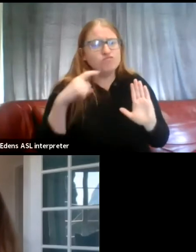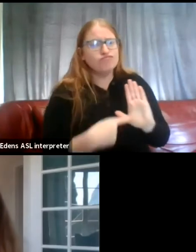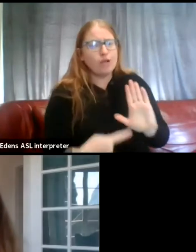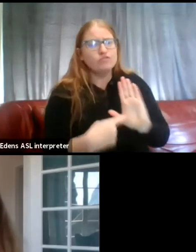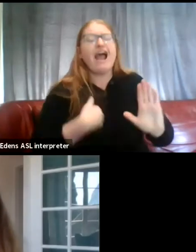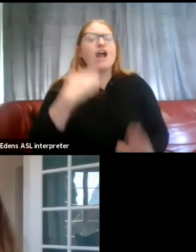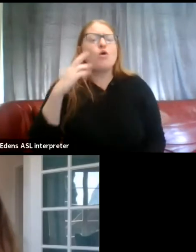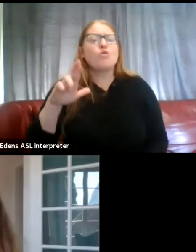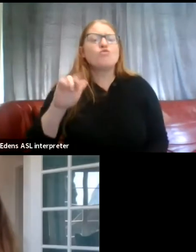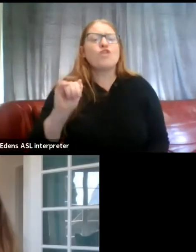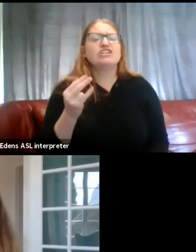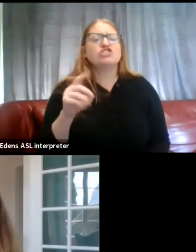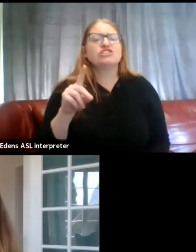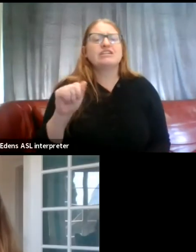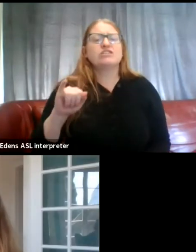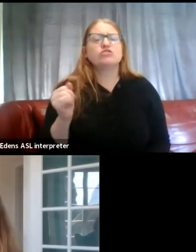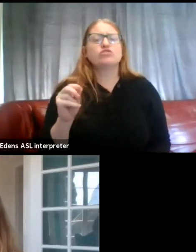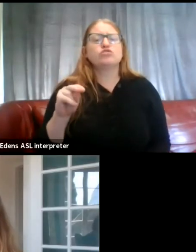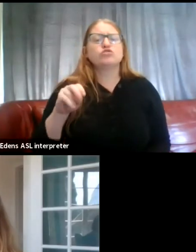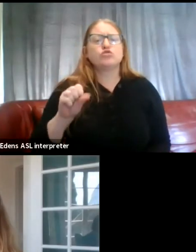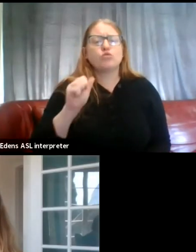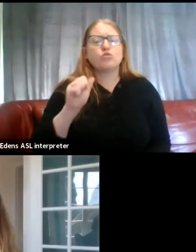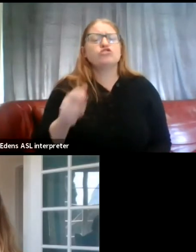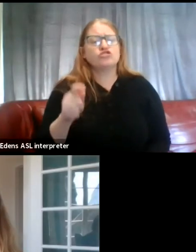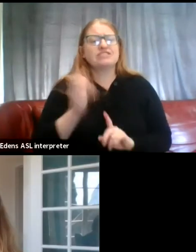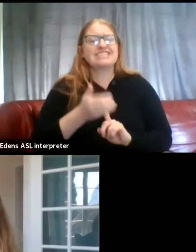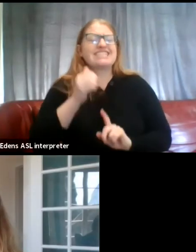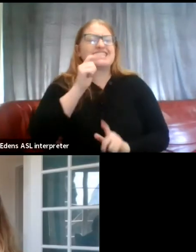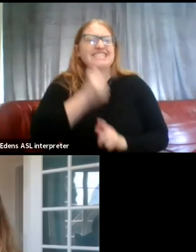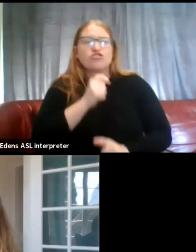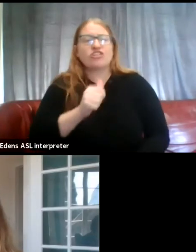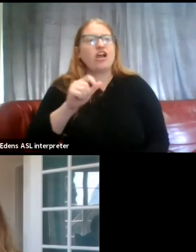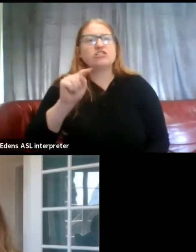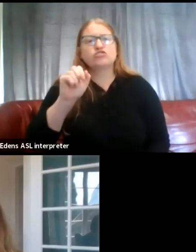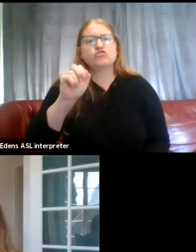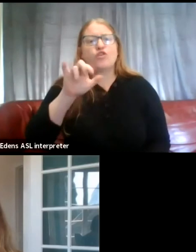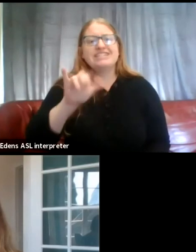sister on the show, not Tracy Ellis Ross.